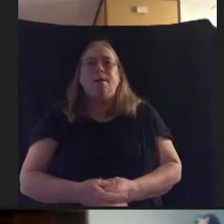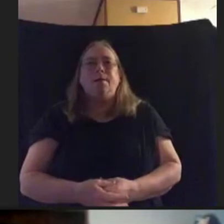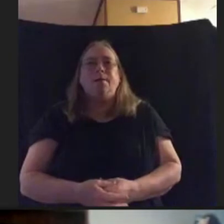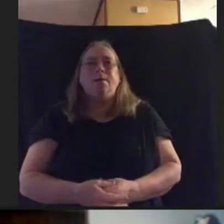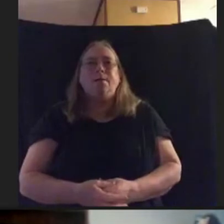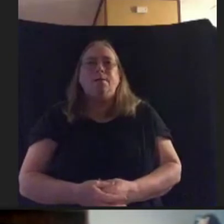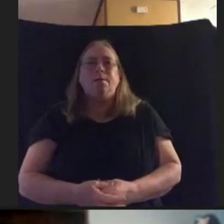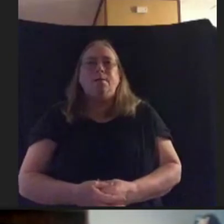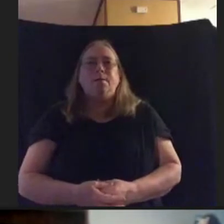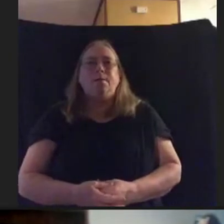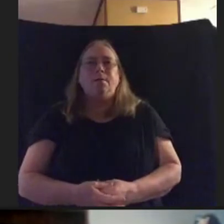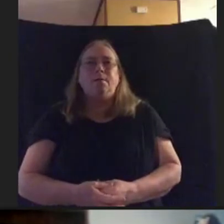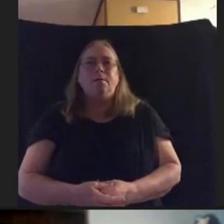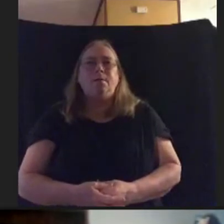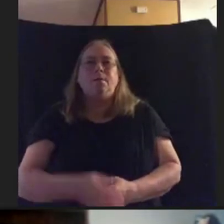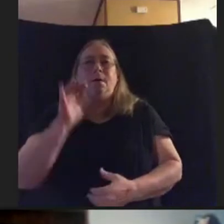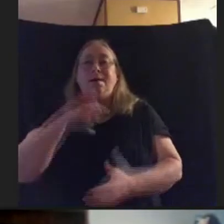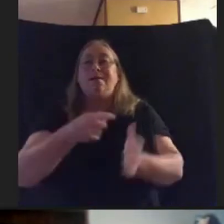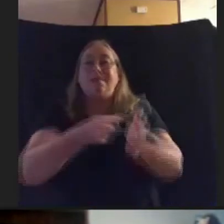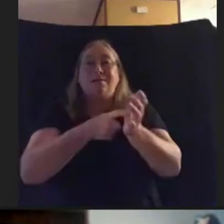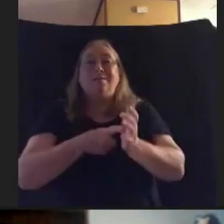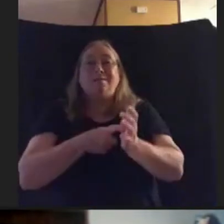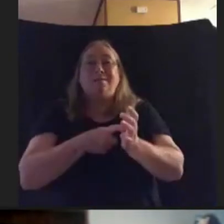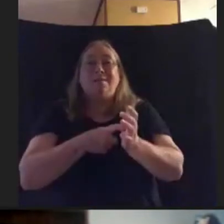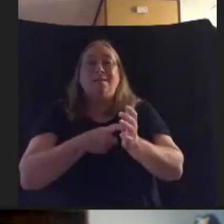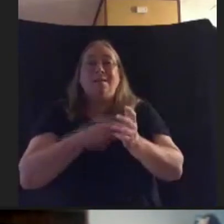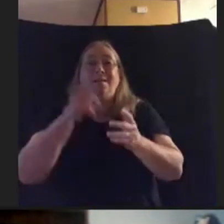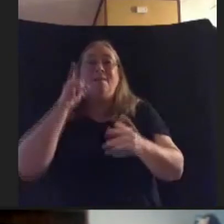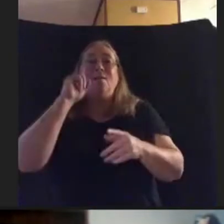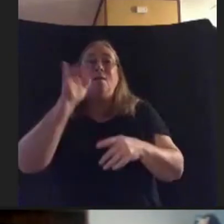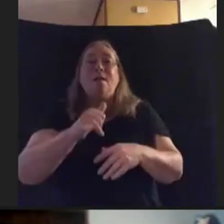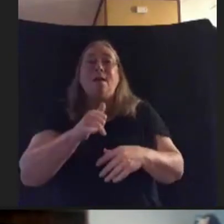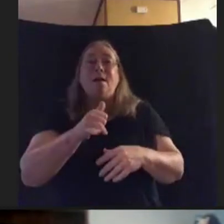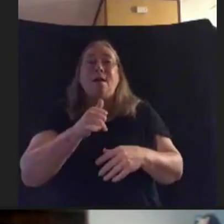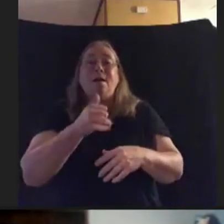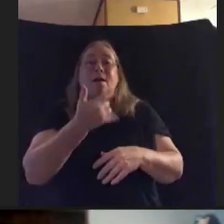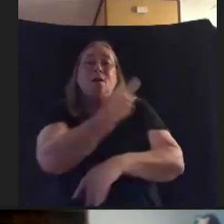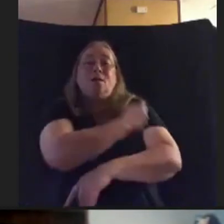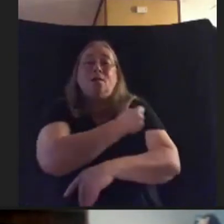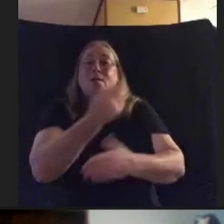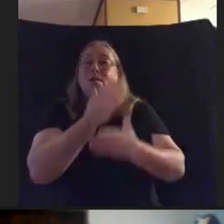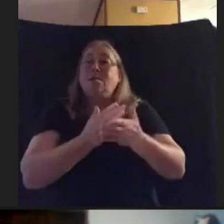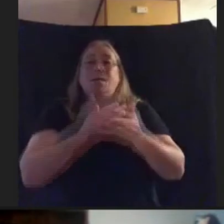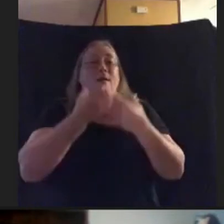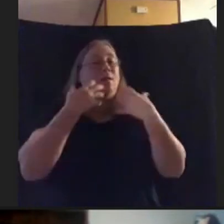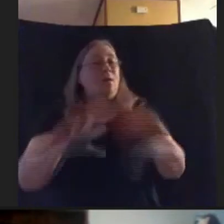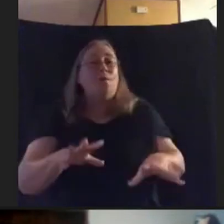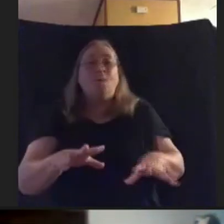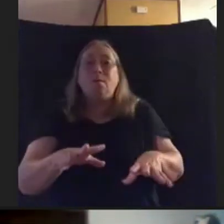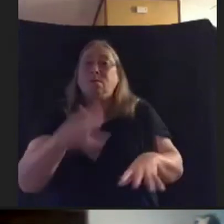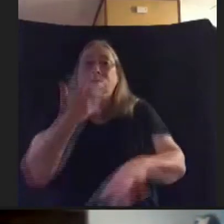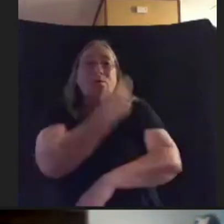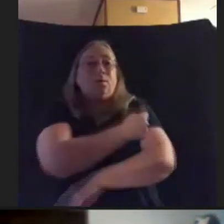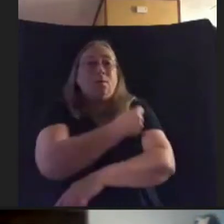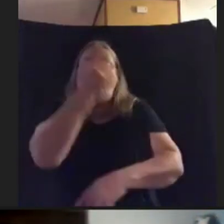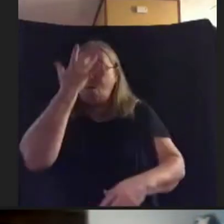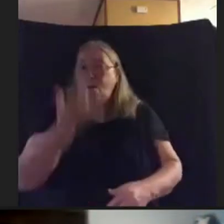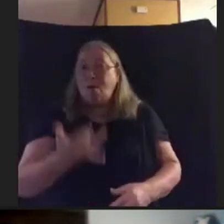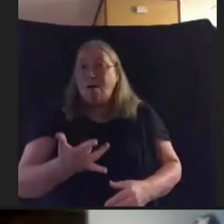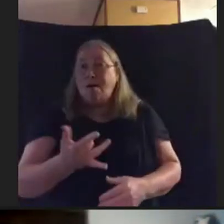demand so far exceeds the supply that people not wanting to take. It's almost impossible to determine, because